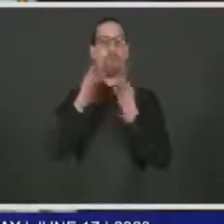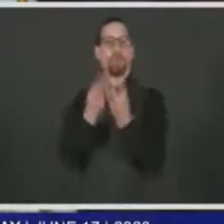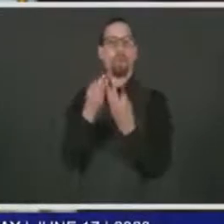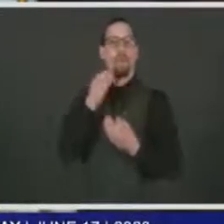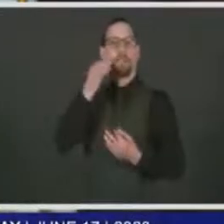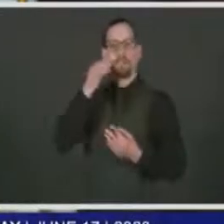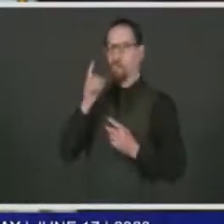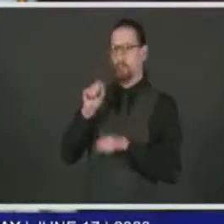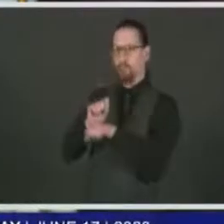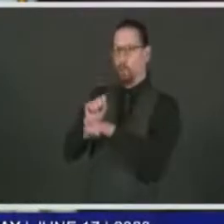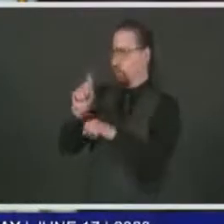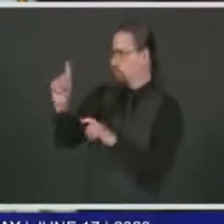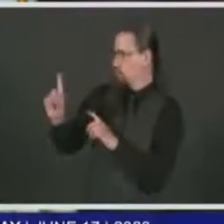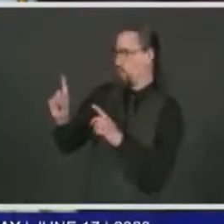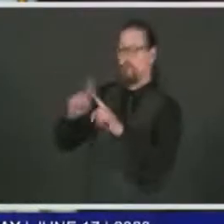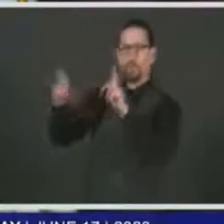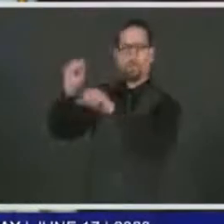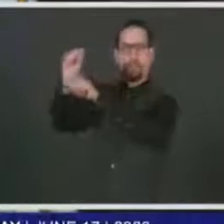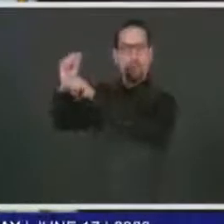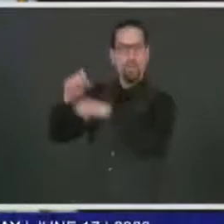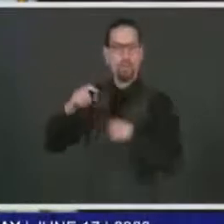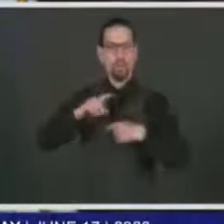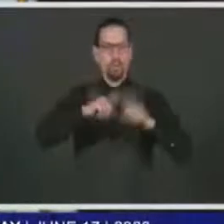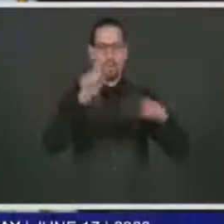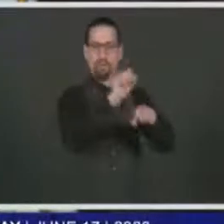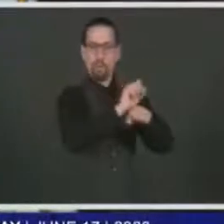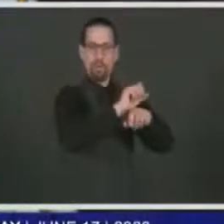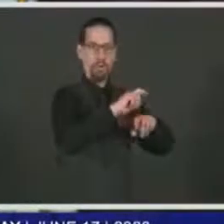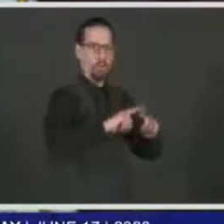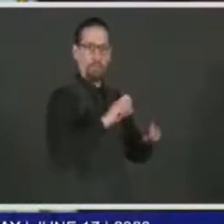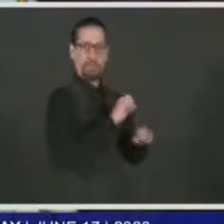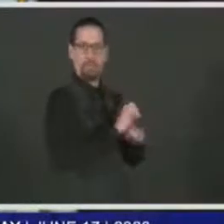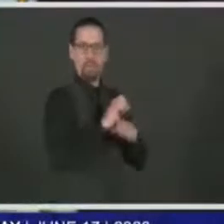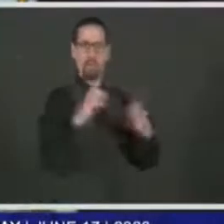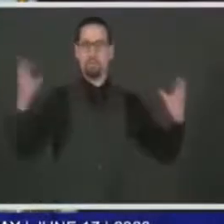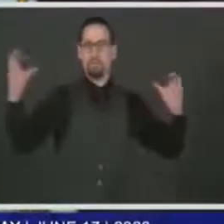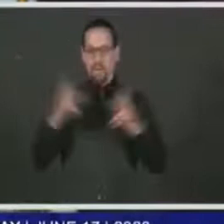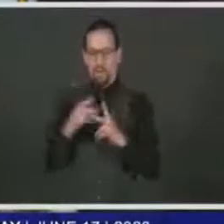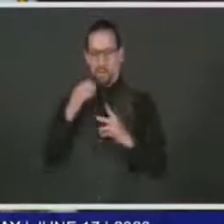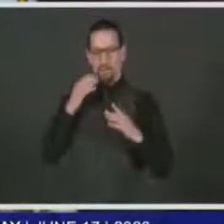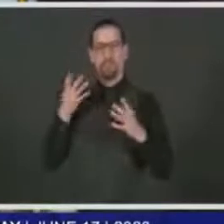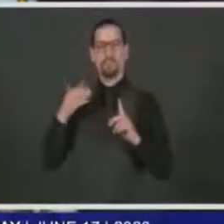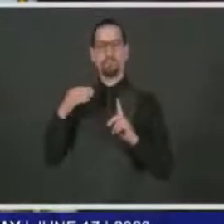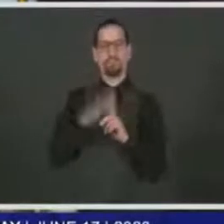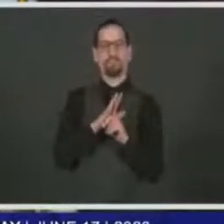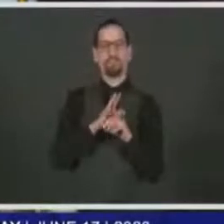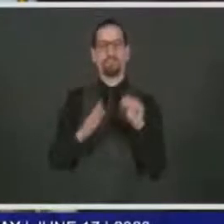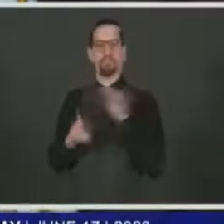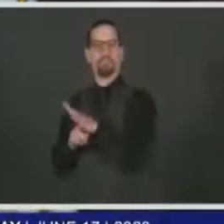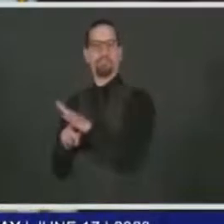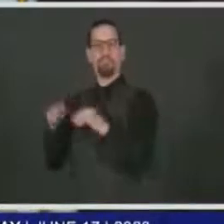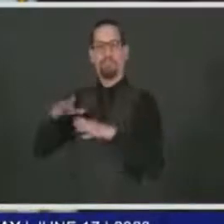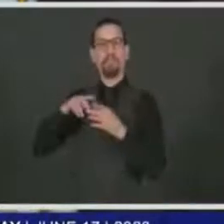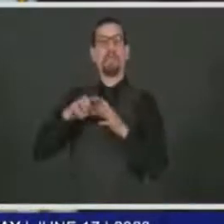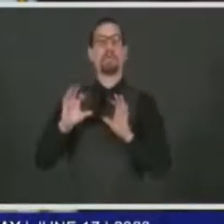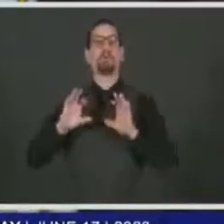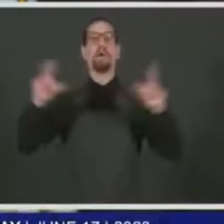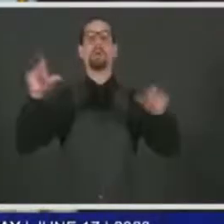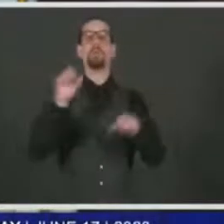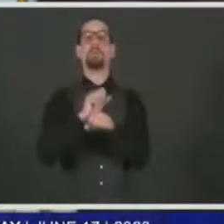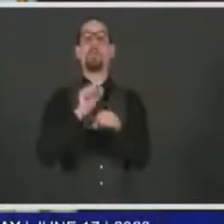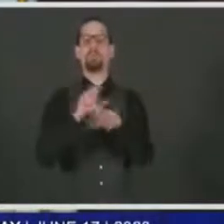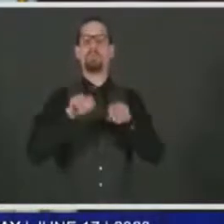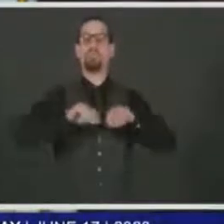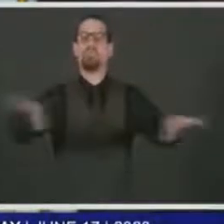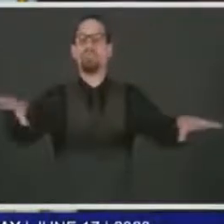maybe a multi-generational crowded apartment. One person gets sick, before you know it, the whole family's sick. They're all living closely